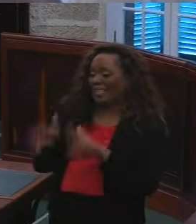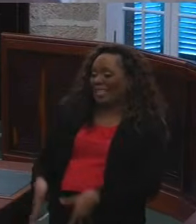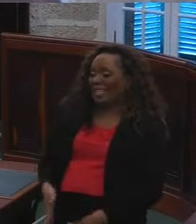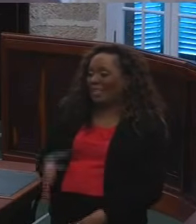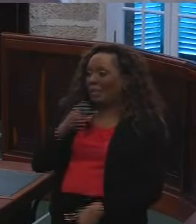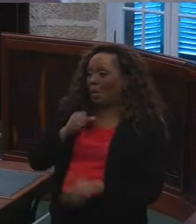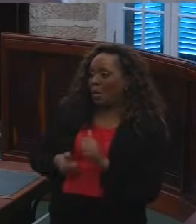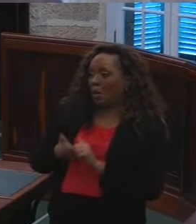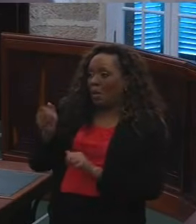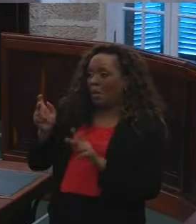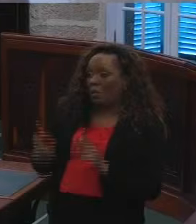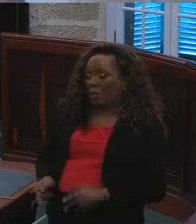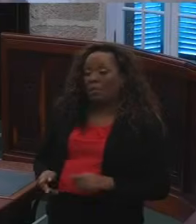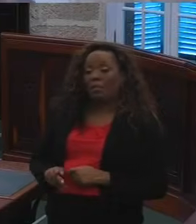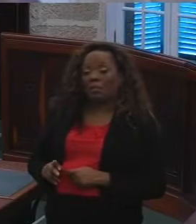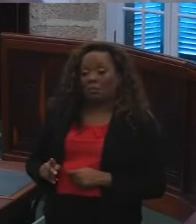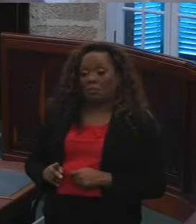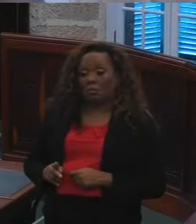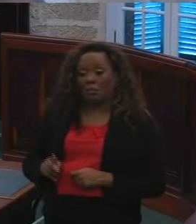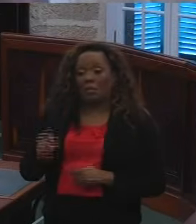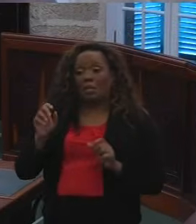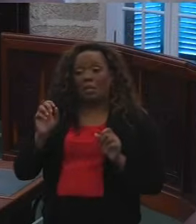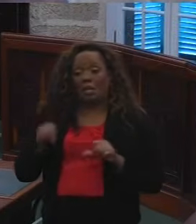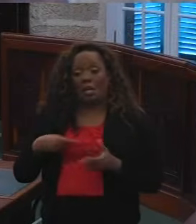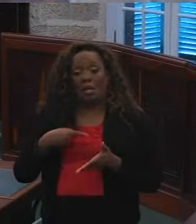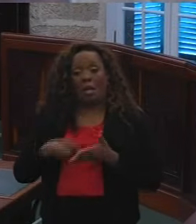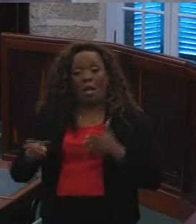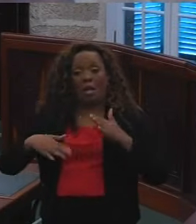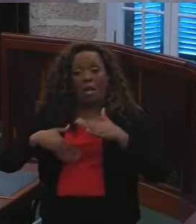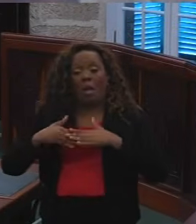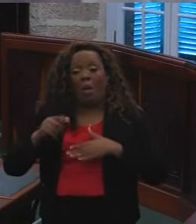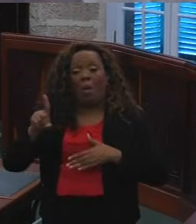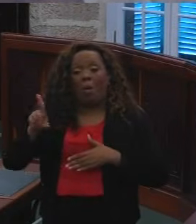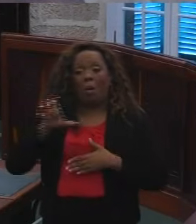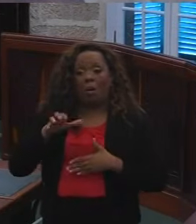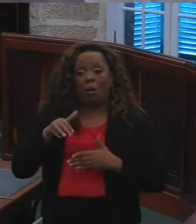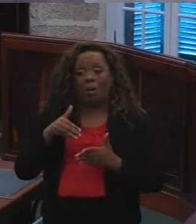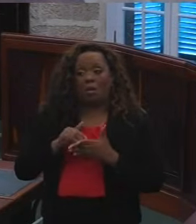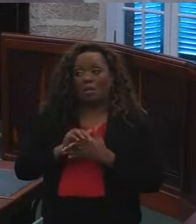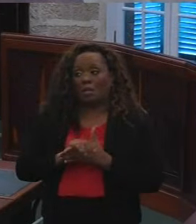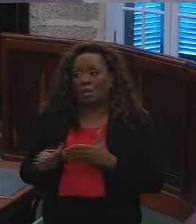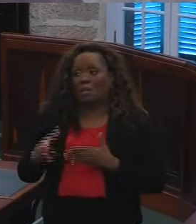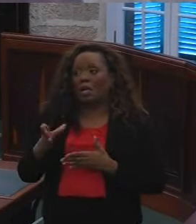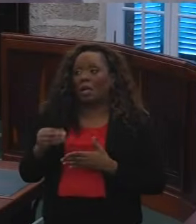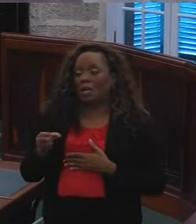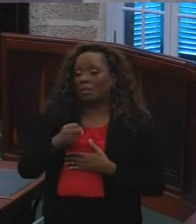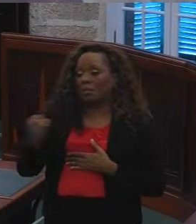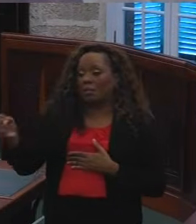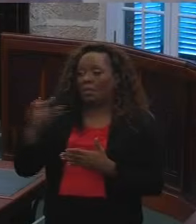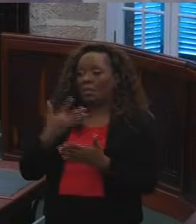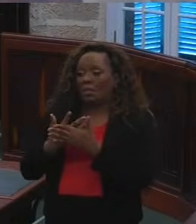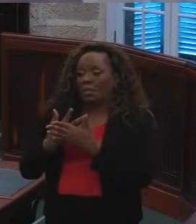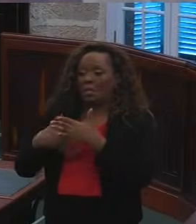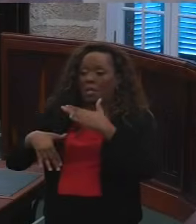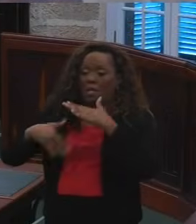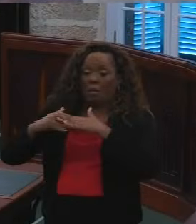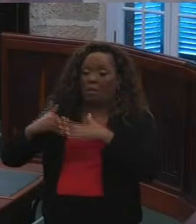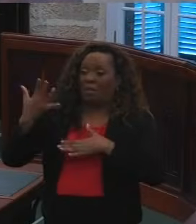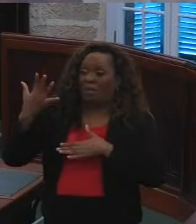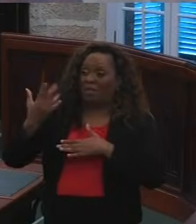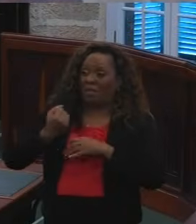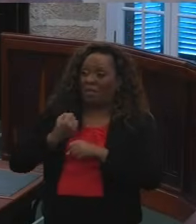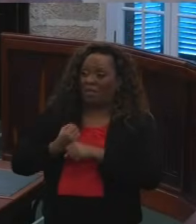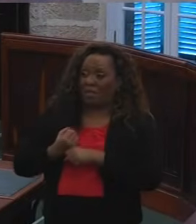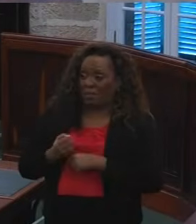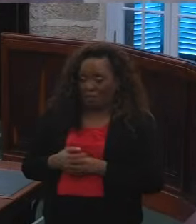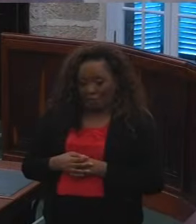liable to a fine of $100,000, a term in prison of 5 years, Mr. Speaker, sir. 5 years, we're talking years